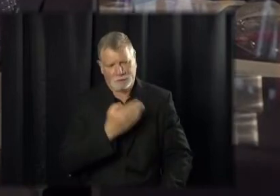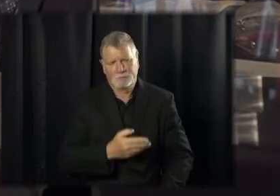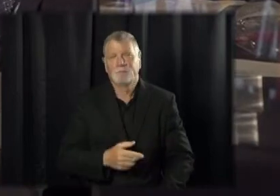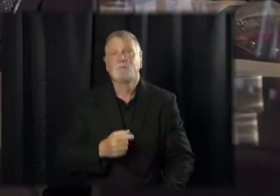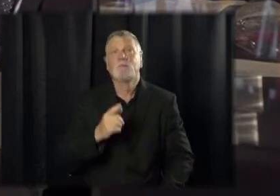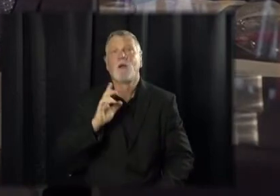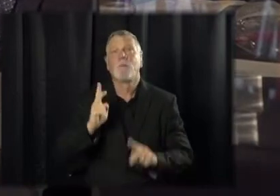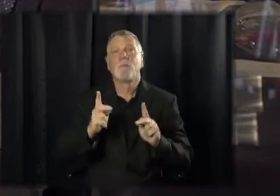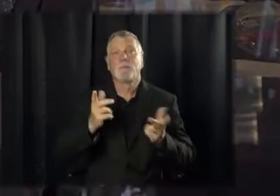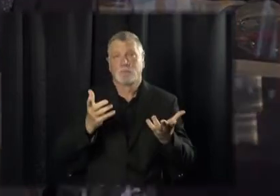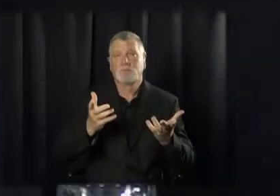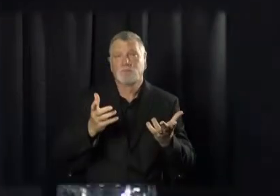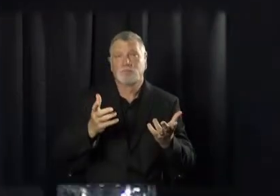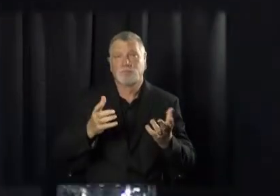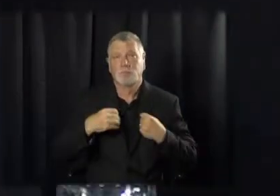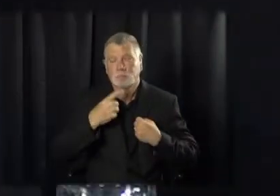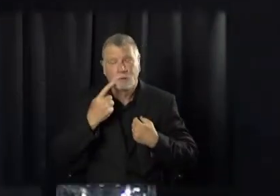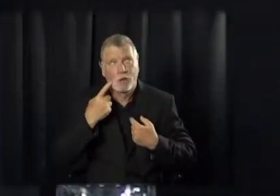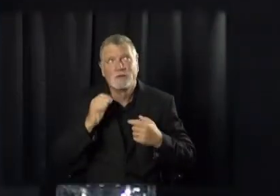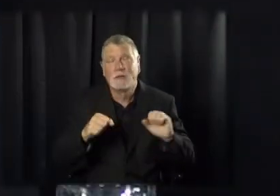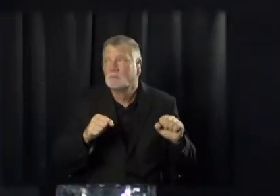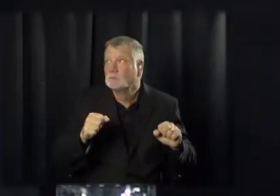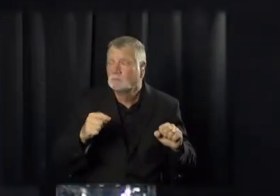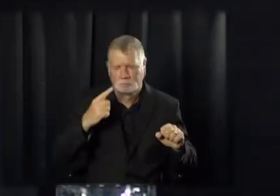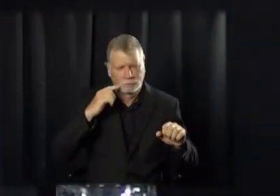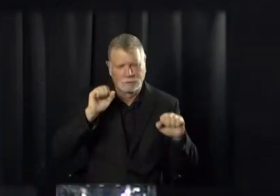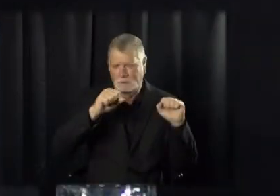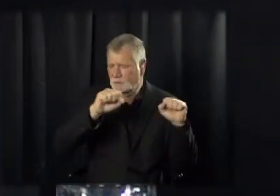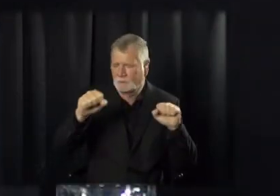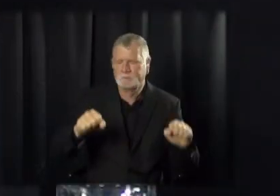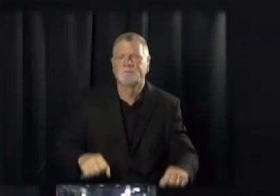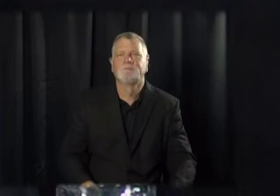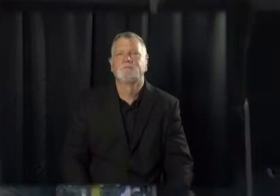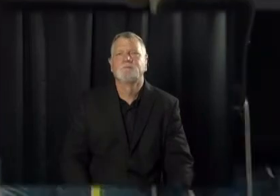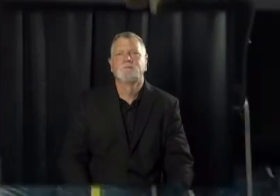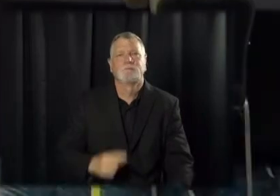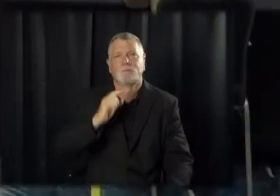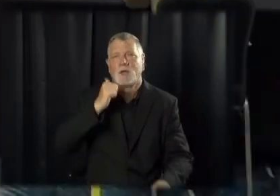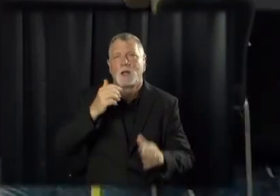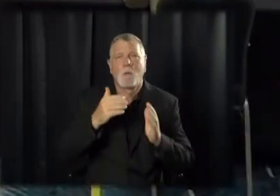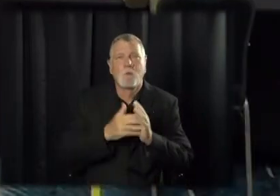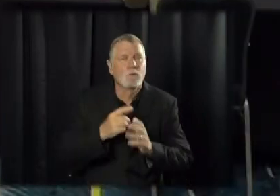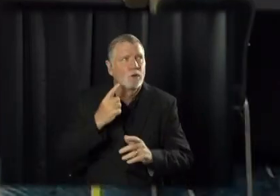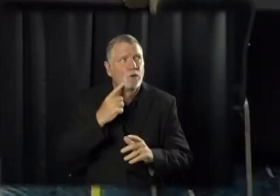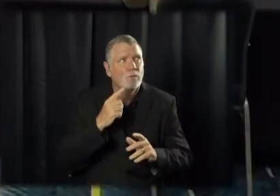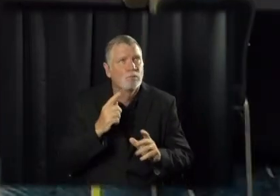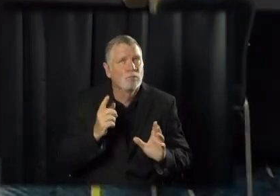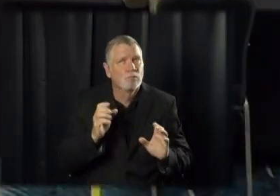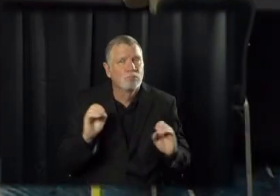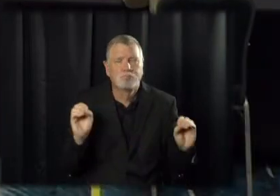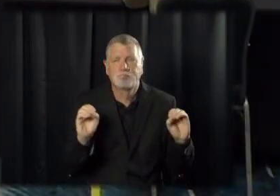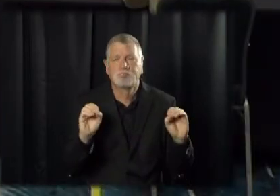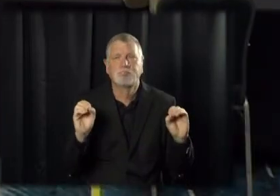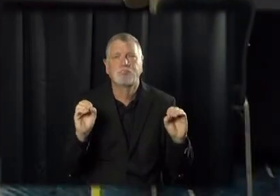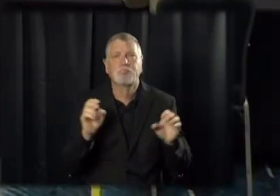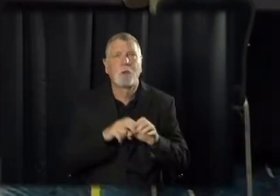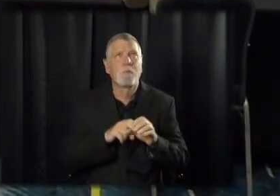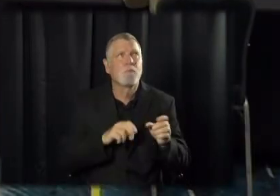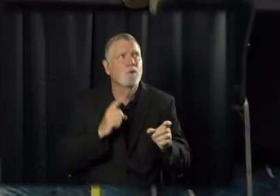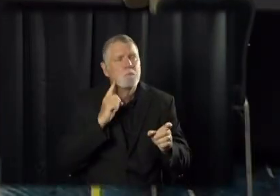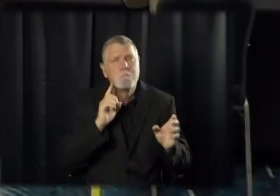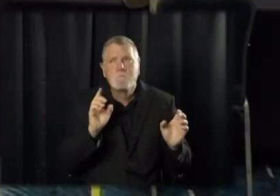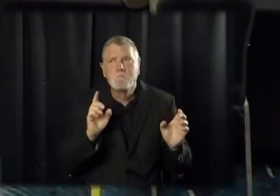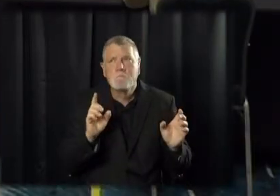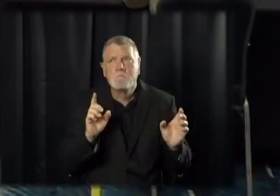All in favor, please say yes. Yes. Yes. Yes. Any opposed, say no. Any